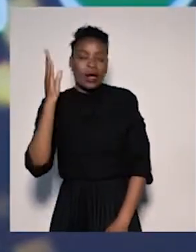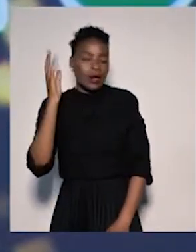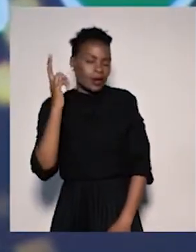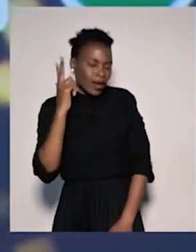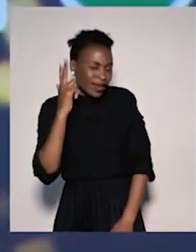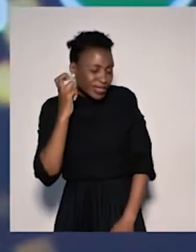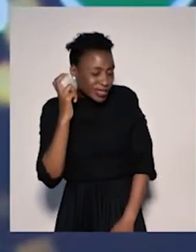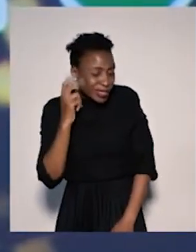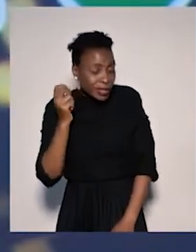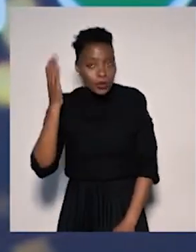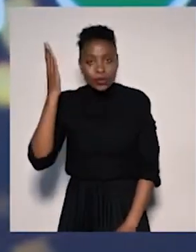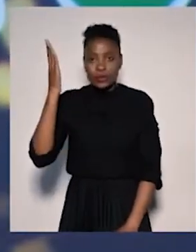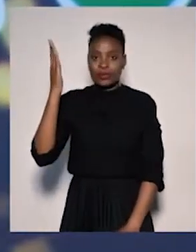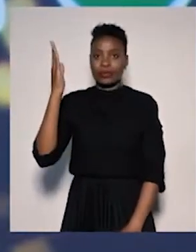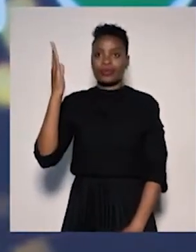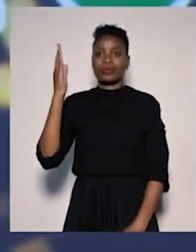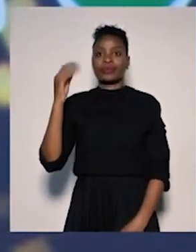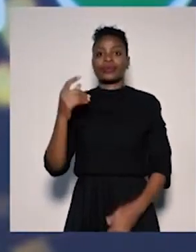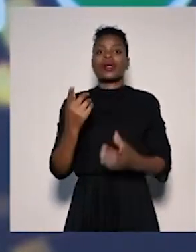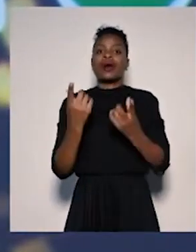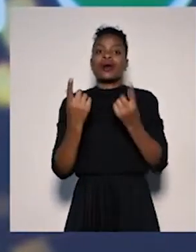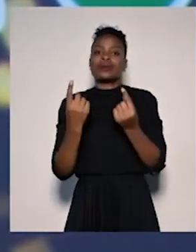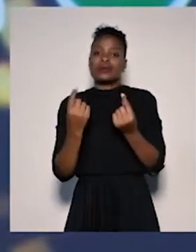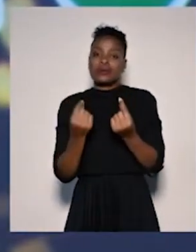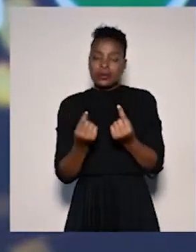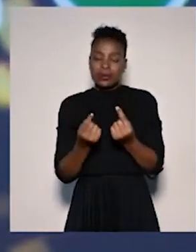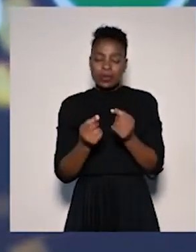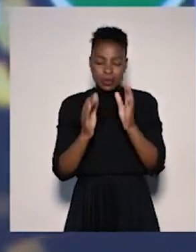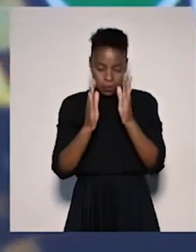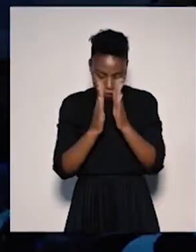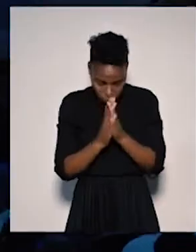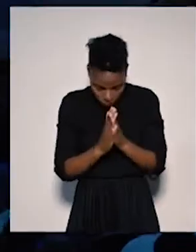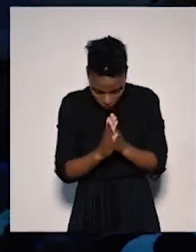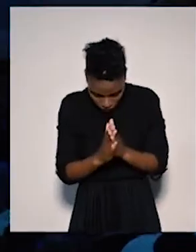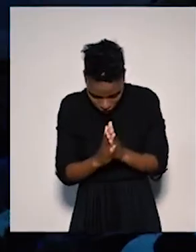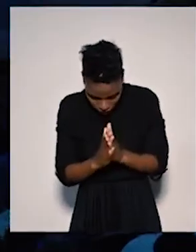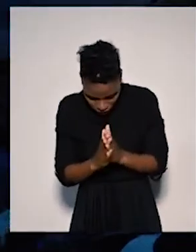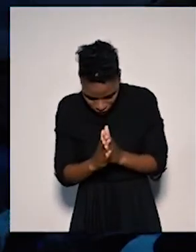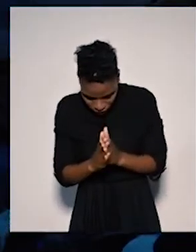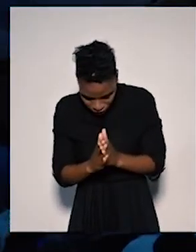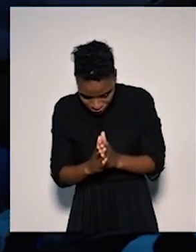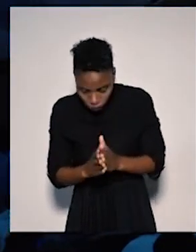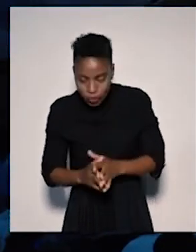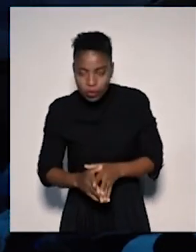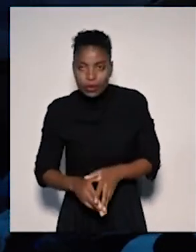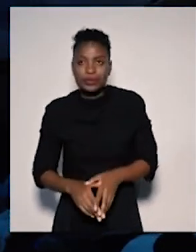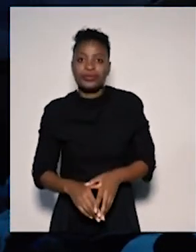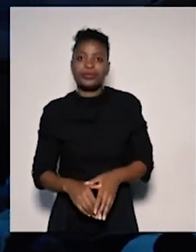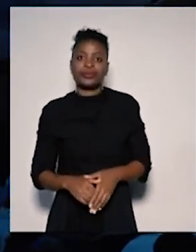you. I'll do what you've called me to do. Bow your heads with me.